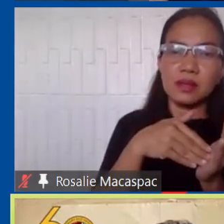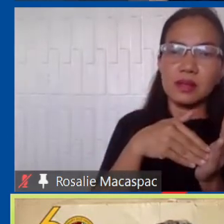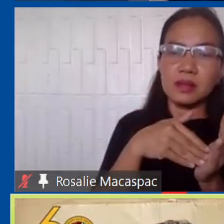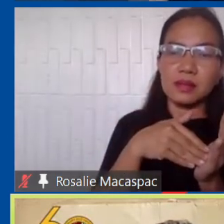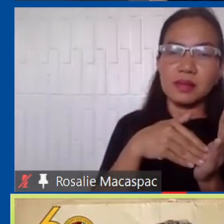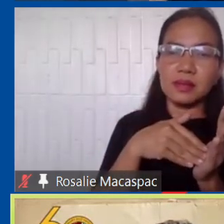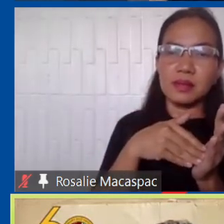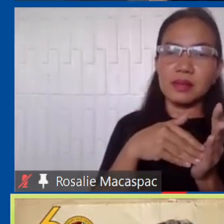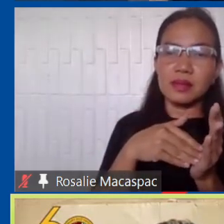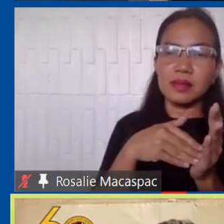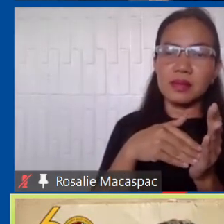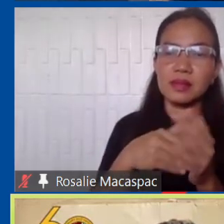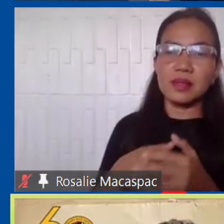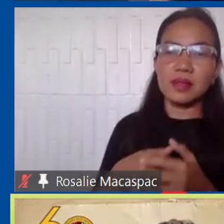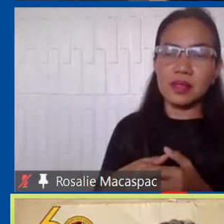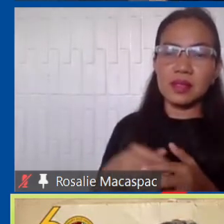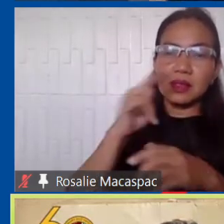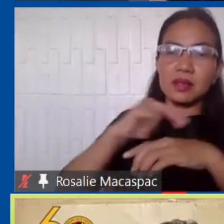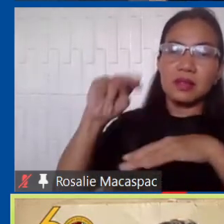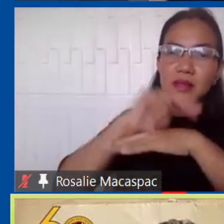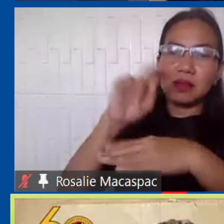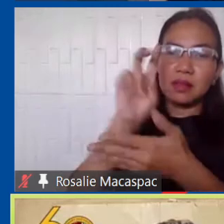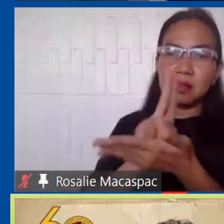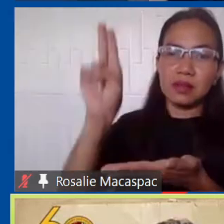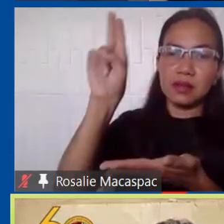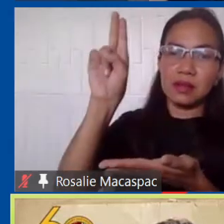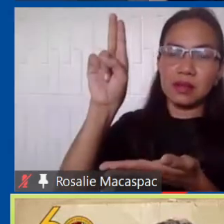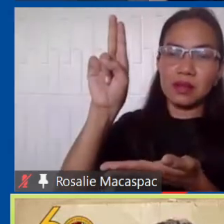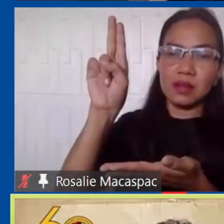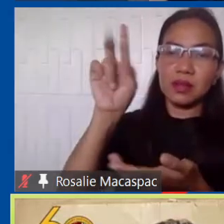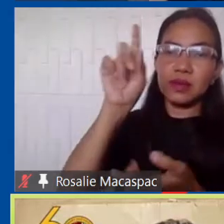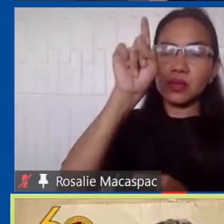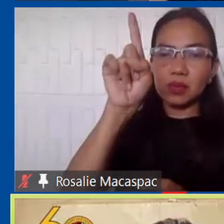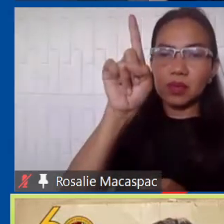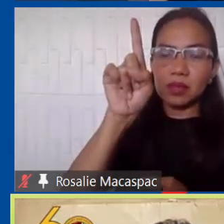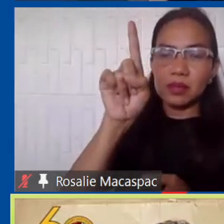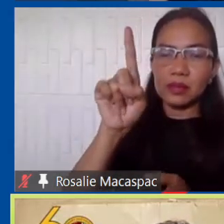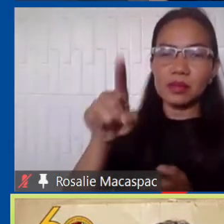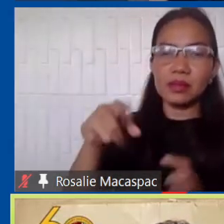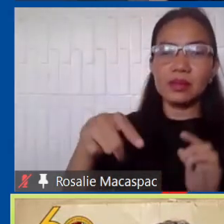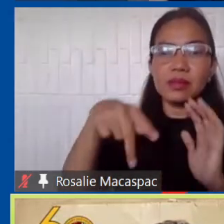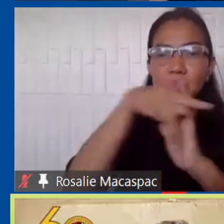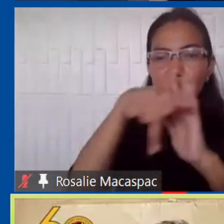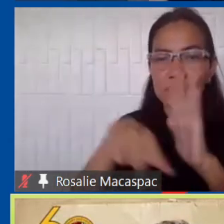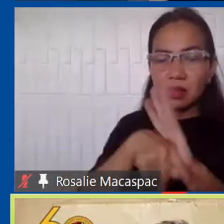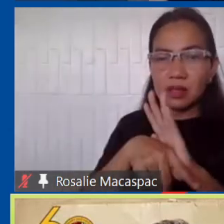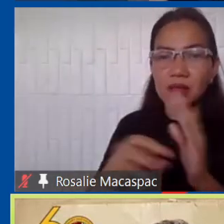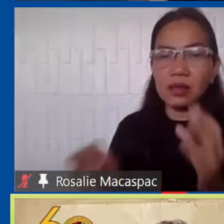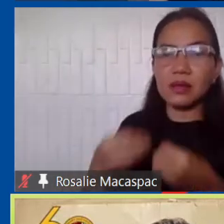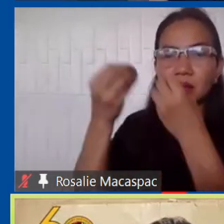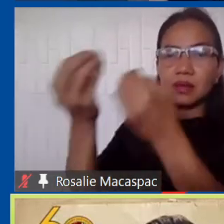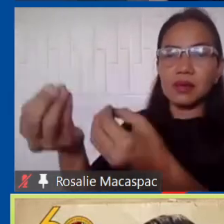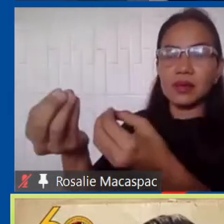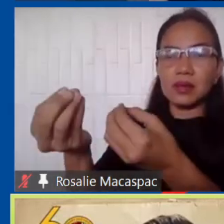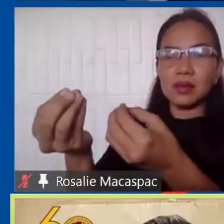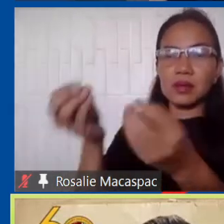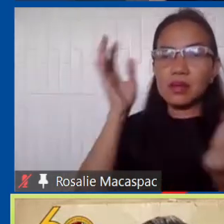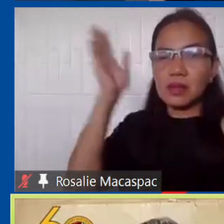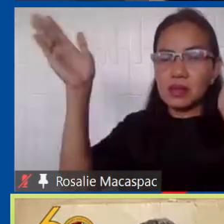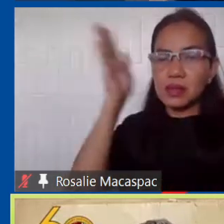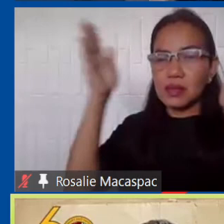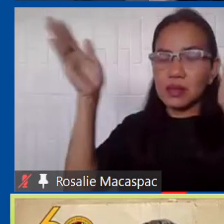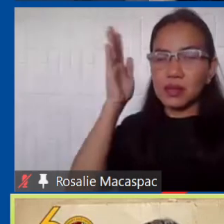because it's a national university and one of its mandate is to provide to serve public